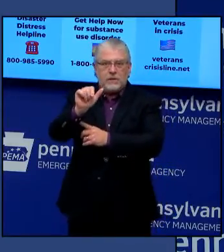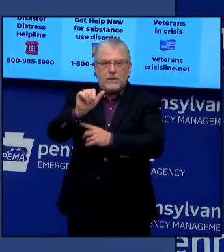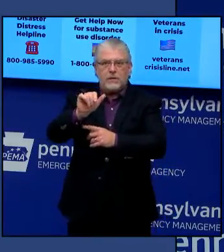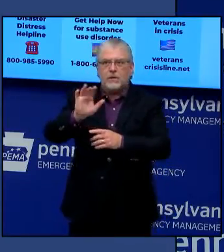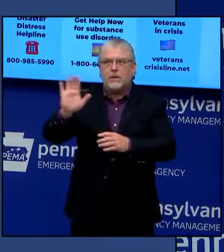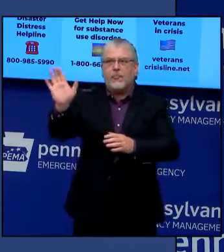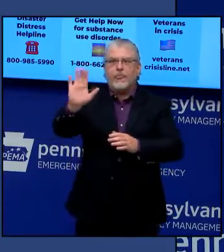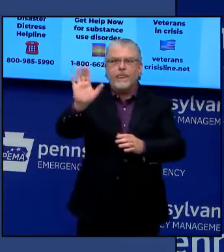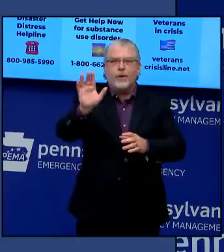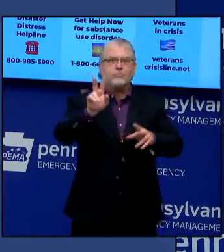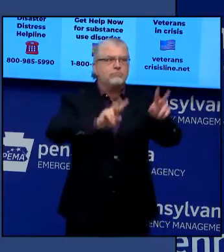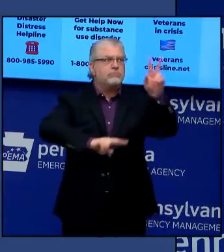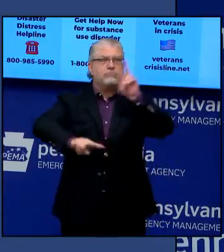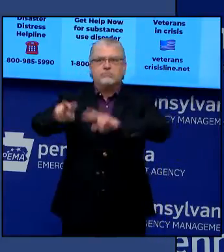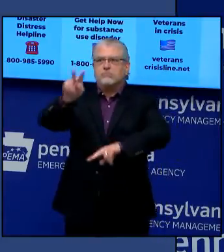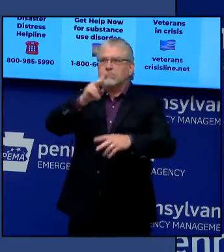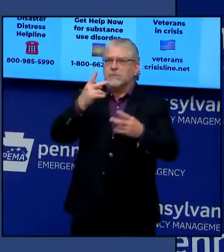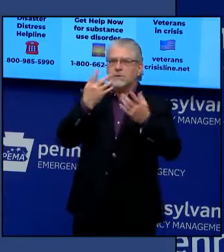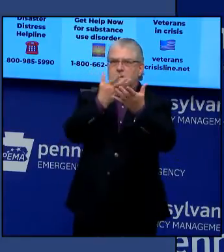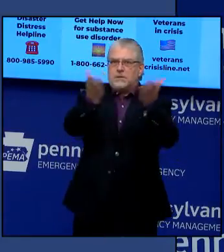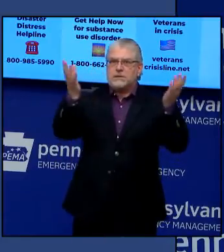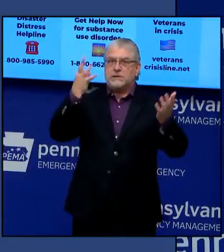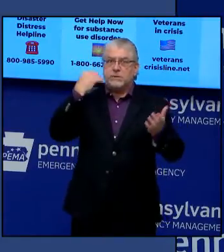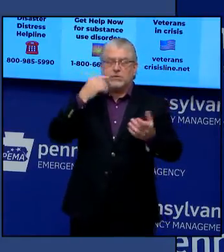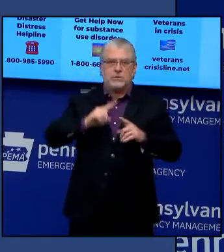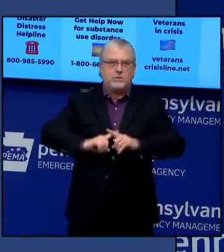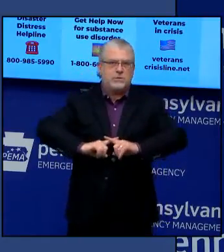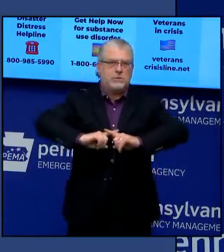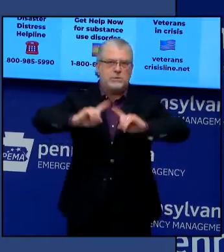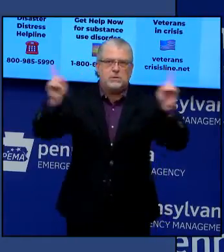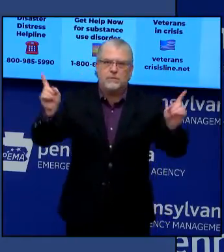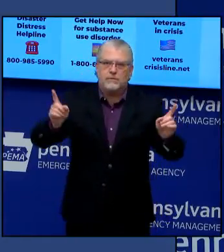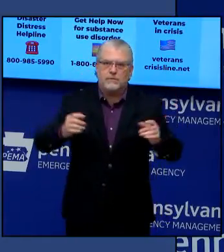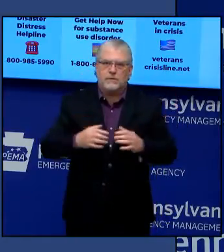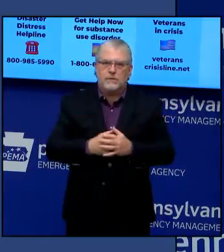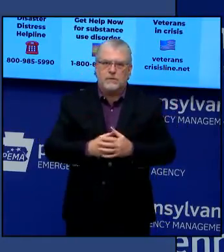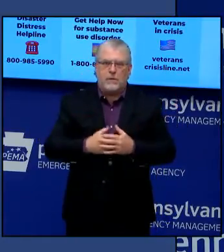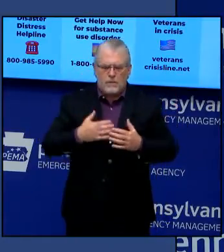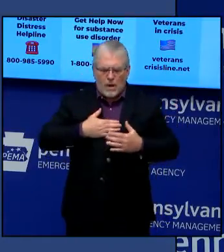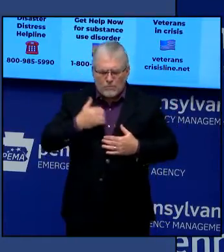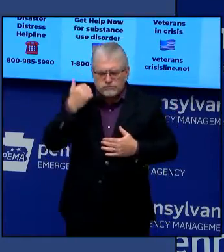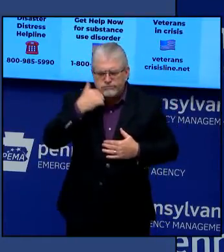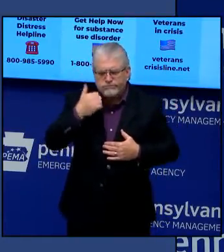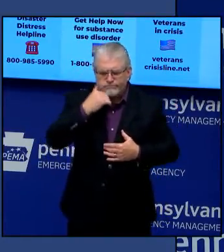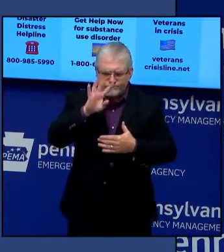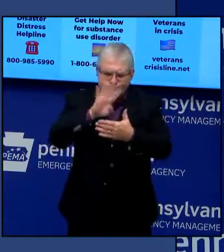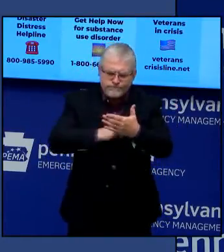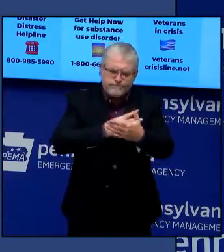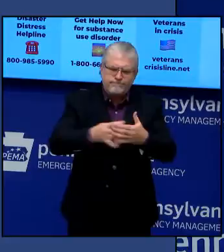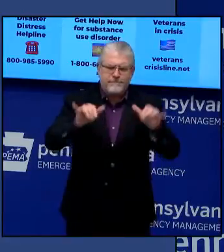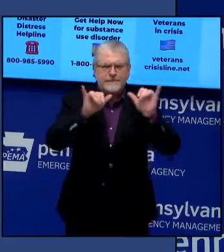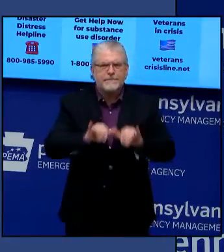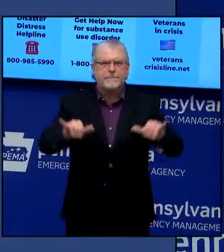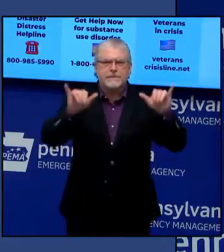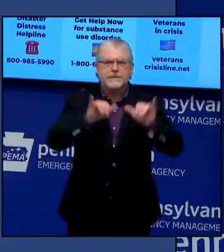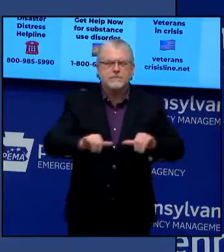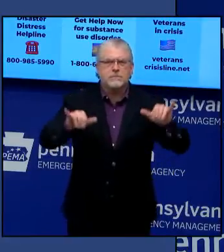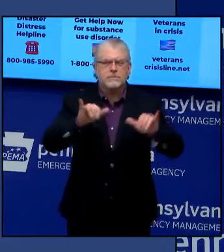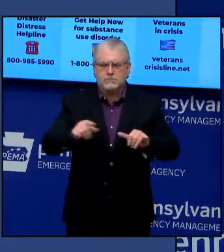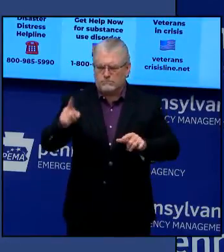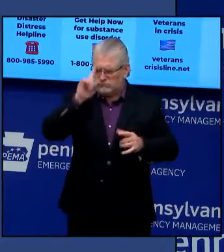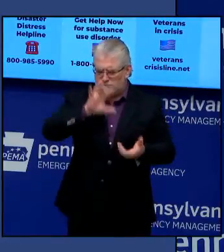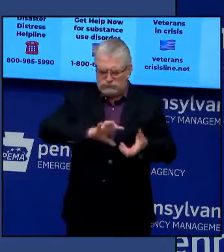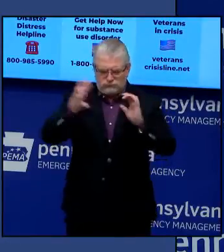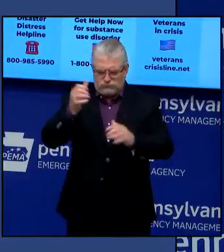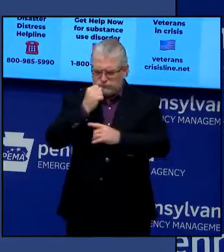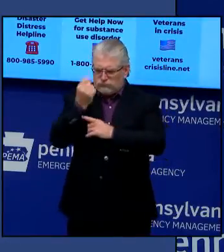not understand why their routine has been so disrupted. They have a range of needs, sometimes